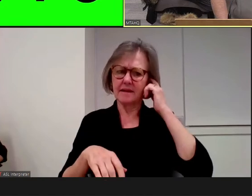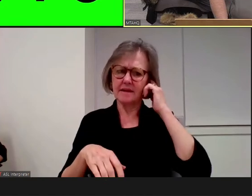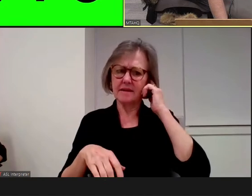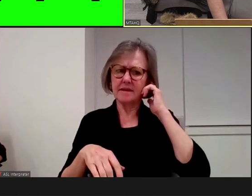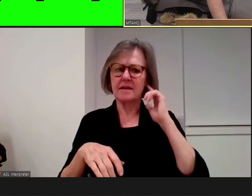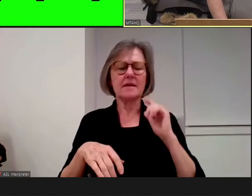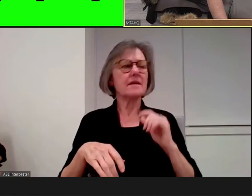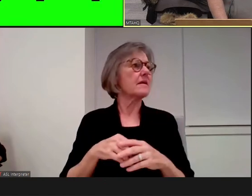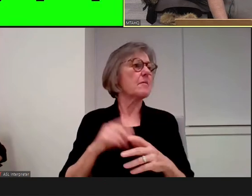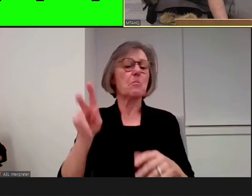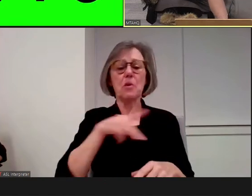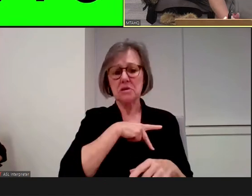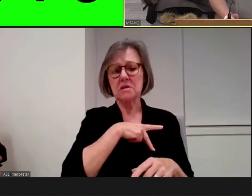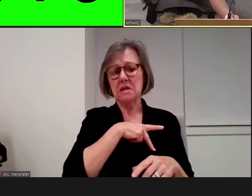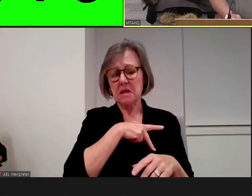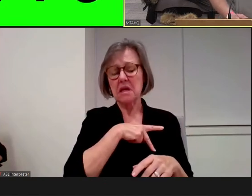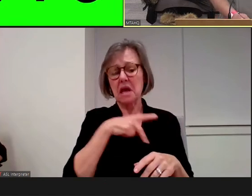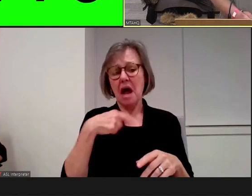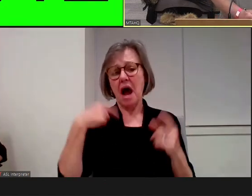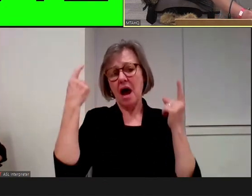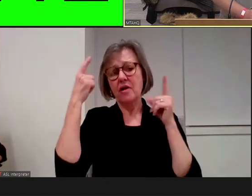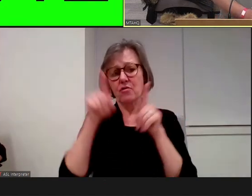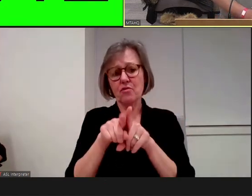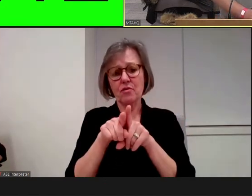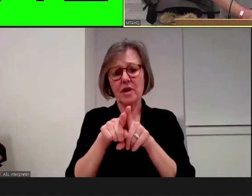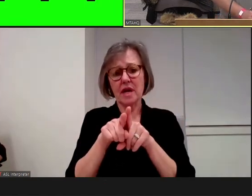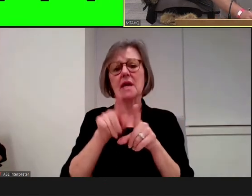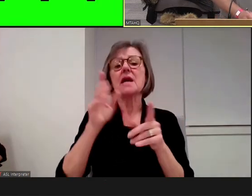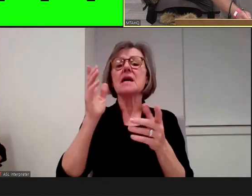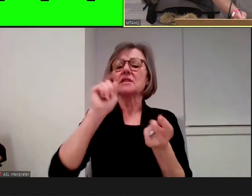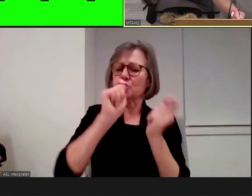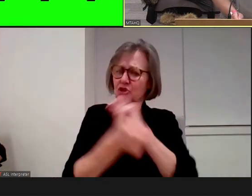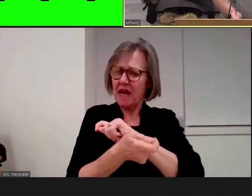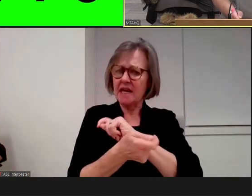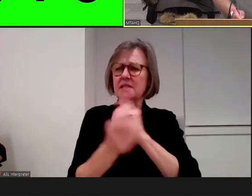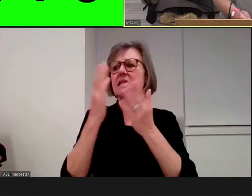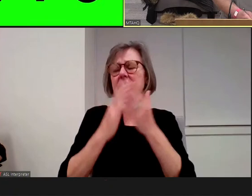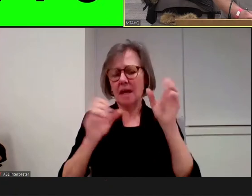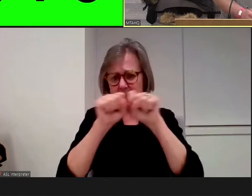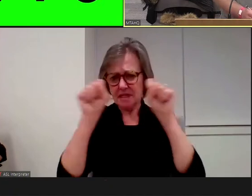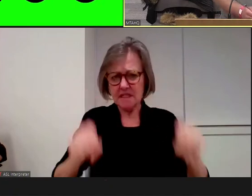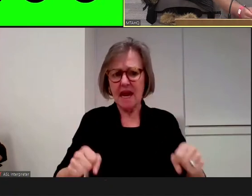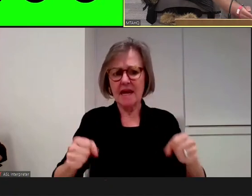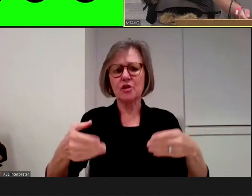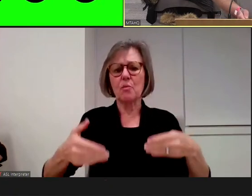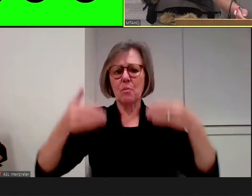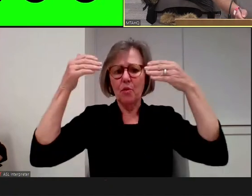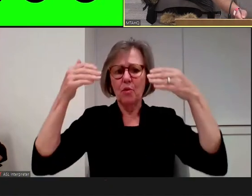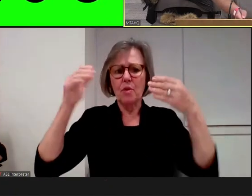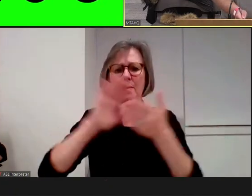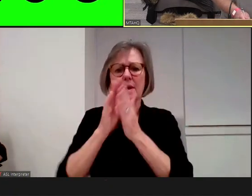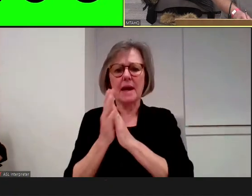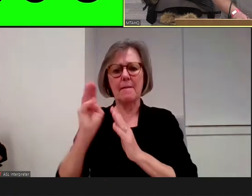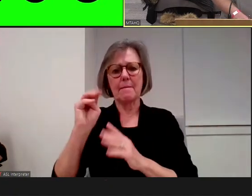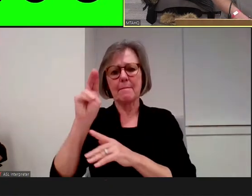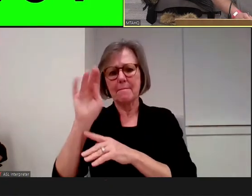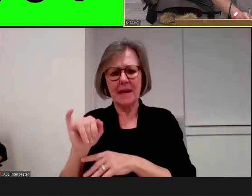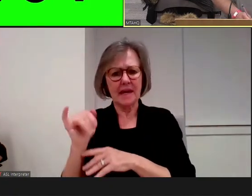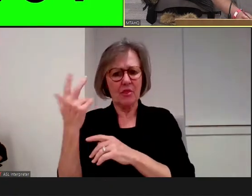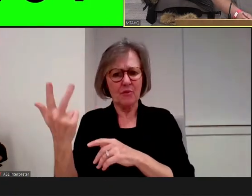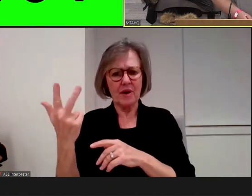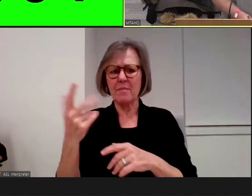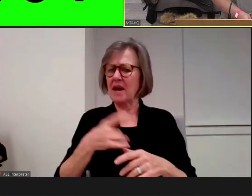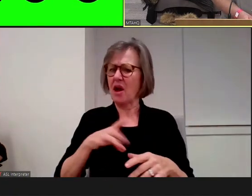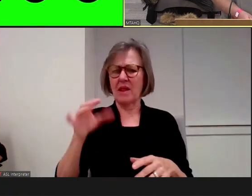I mean, personally, I agree with turning some of the stations booths into their own mini 3 Stone Street. Boy, I don't